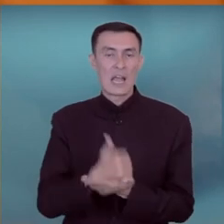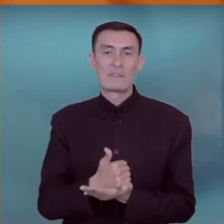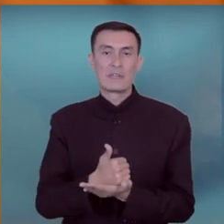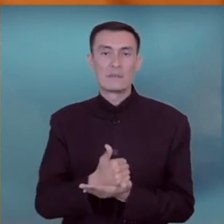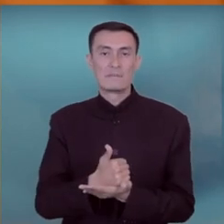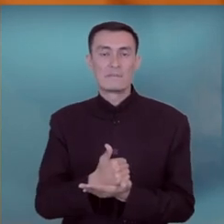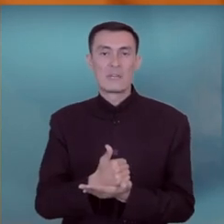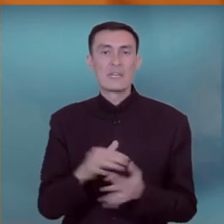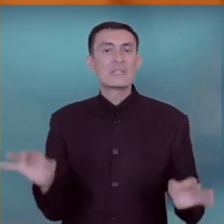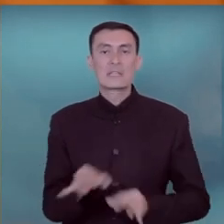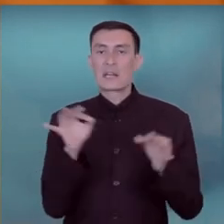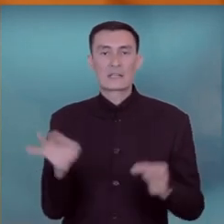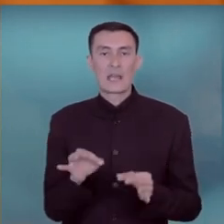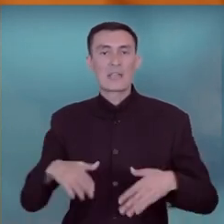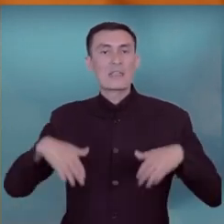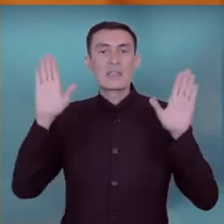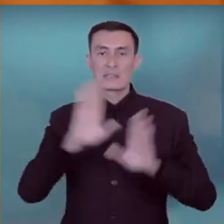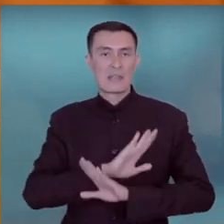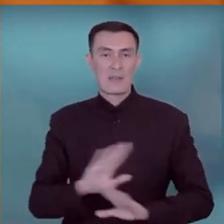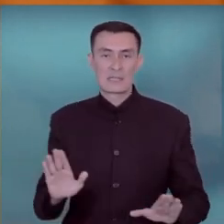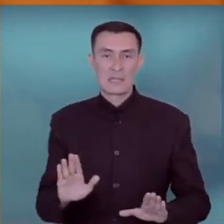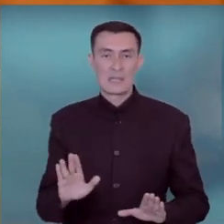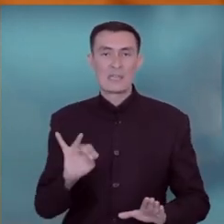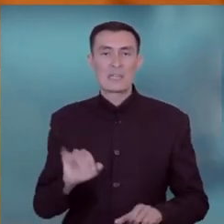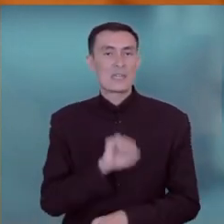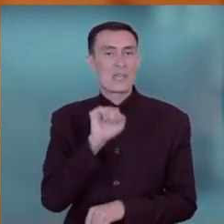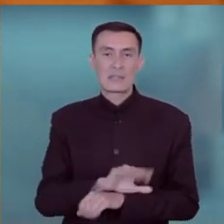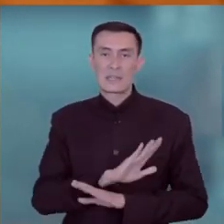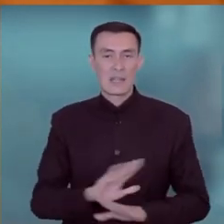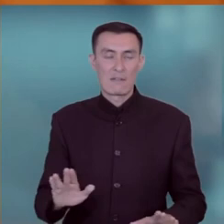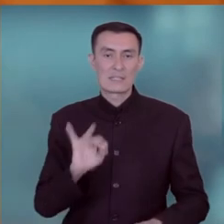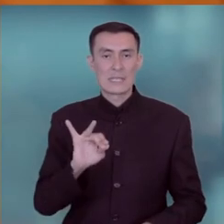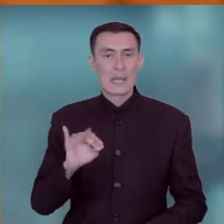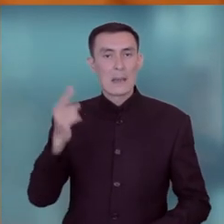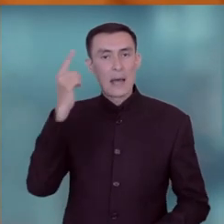beyond. The main thing is not to give up. Keep your eyes